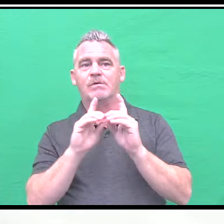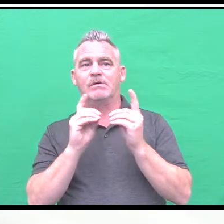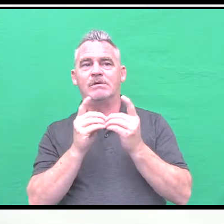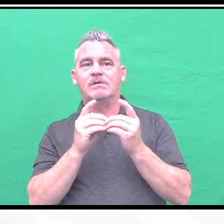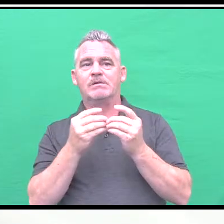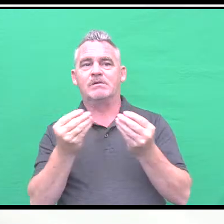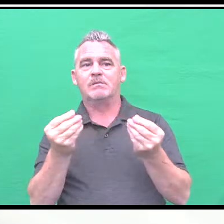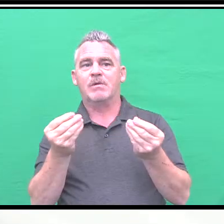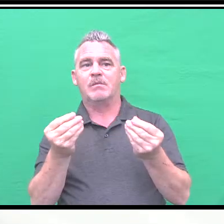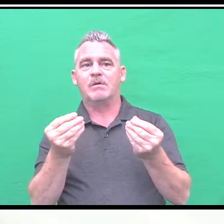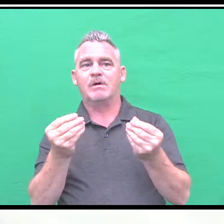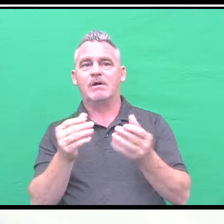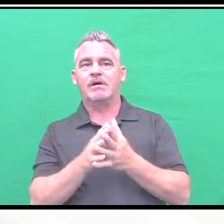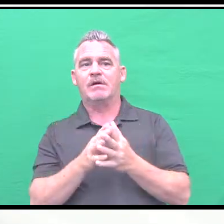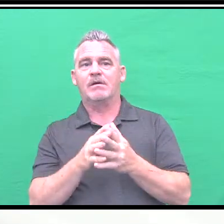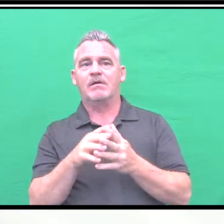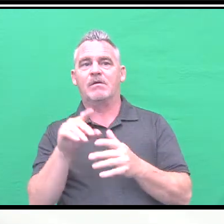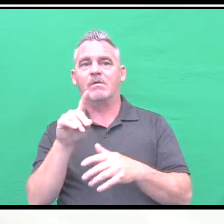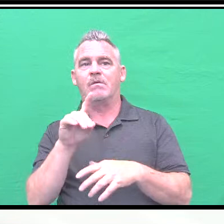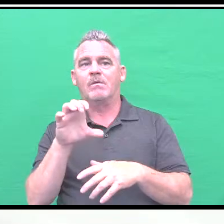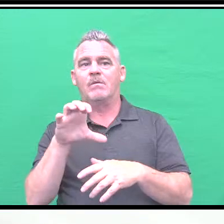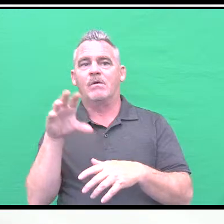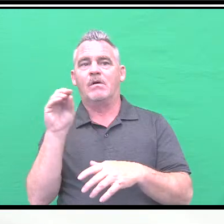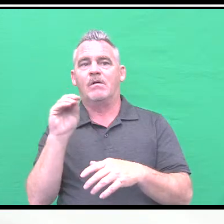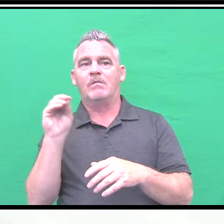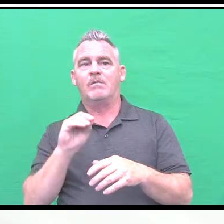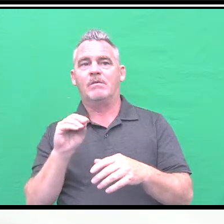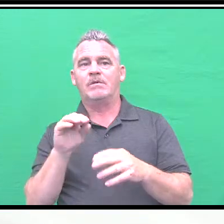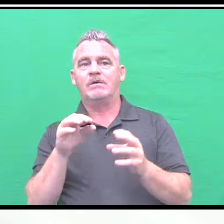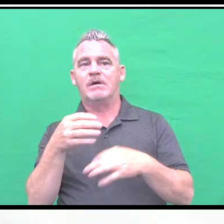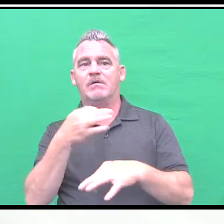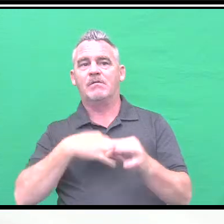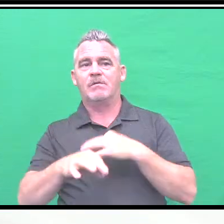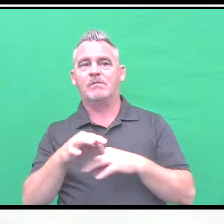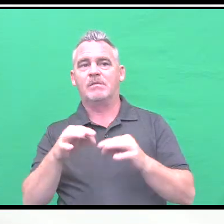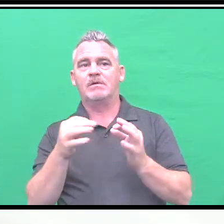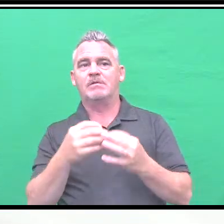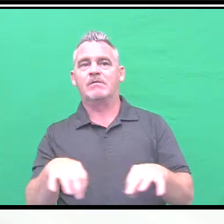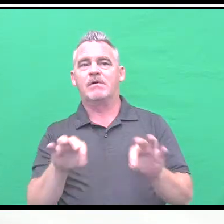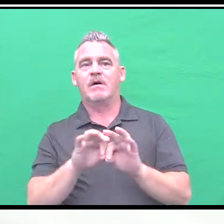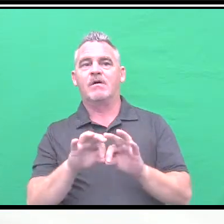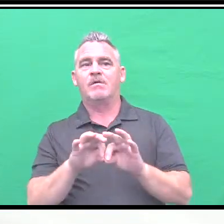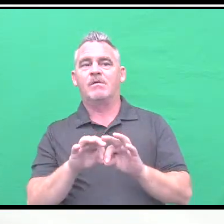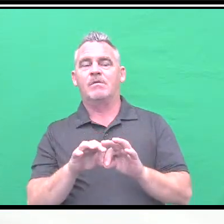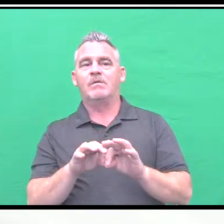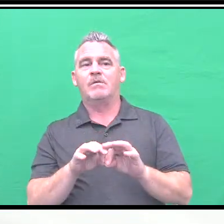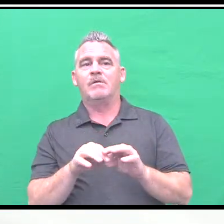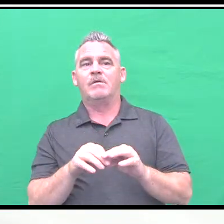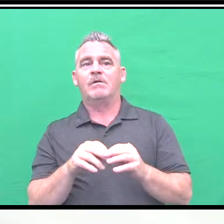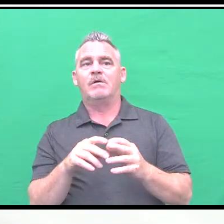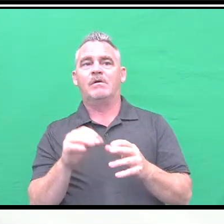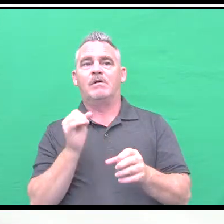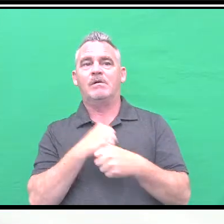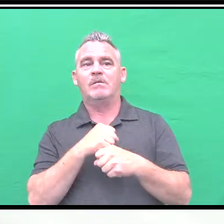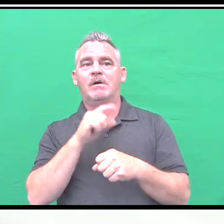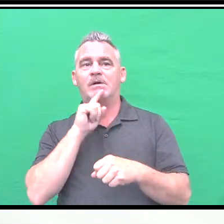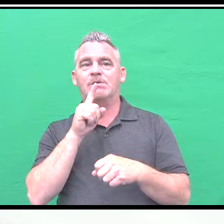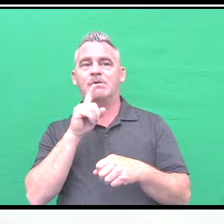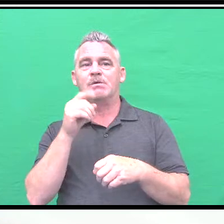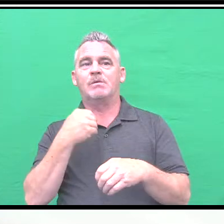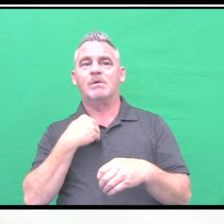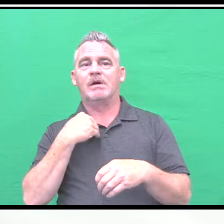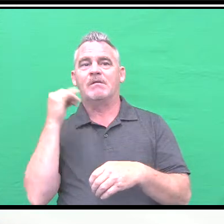to 100% of replacement value. And this policy is to ensure that the district has insurance to